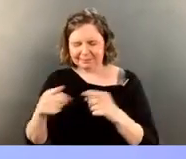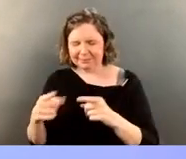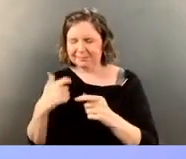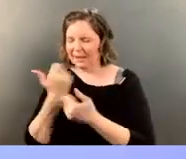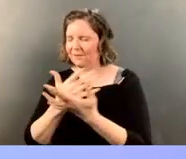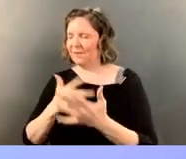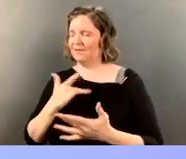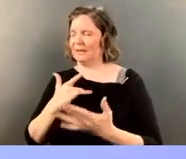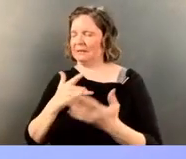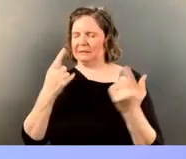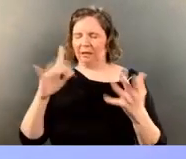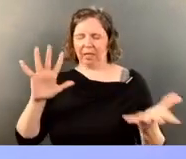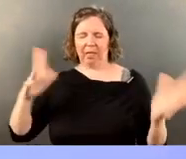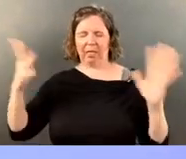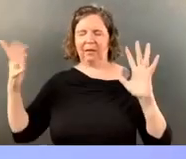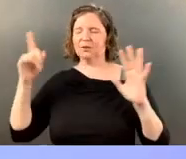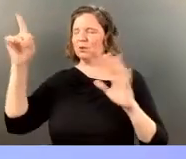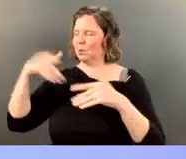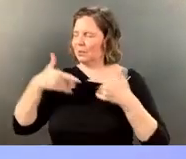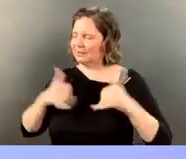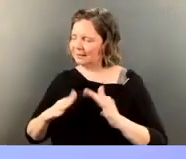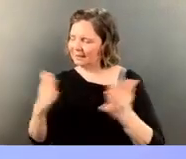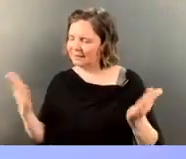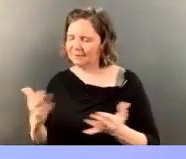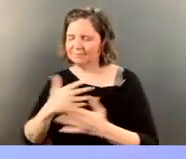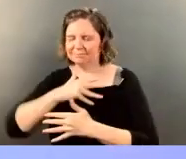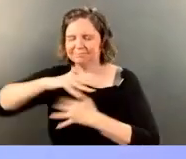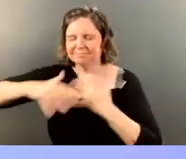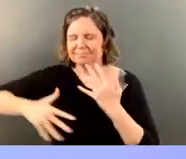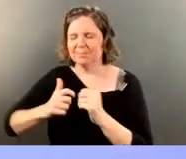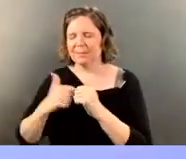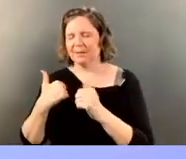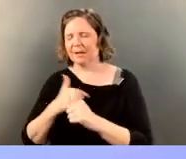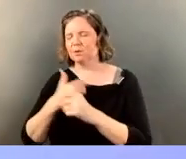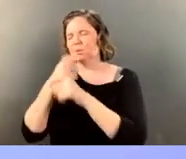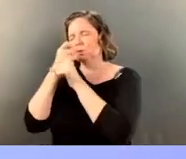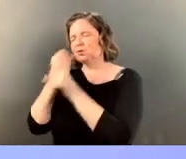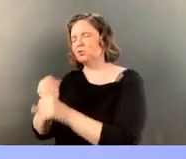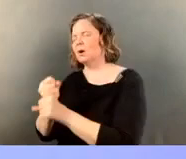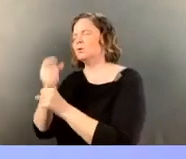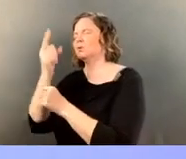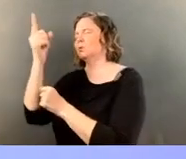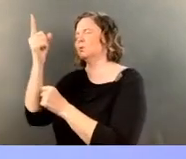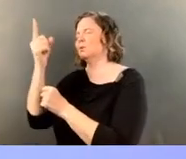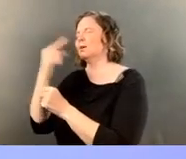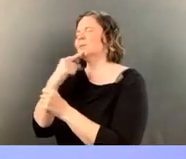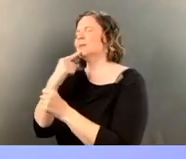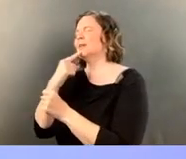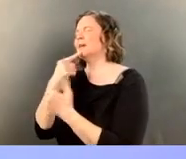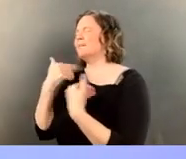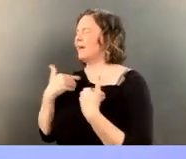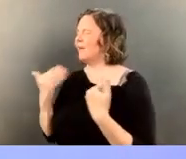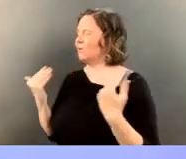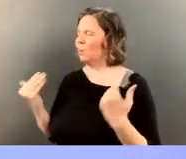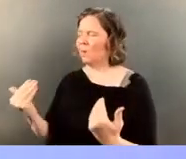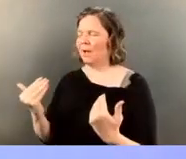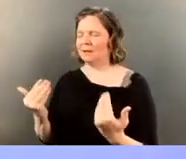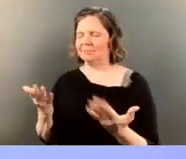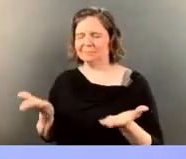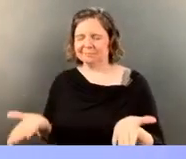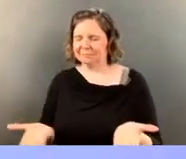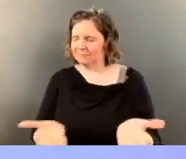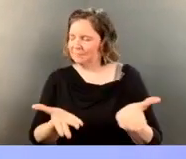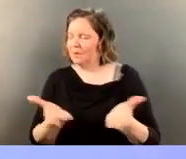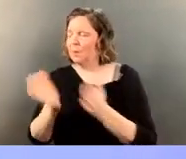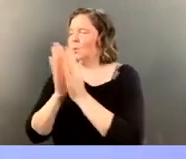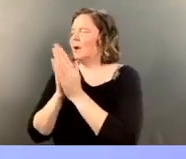that feels like it's going wrong, Jesus, you are present. You are still on the throne, so we trust you. And we say, have your way in this, Lord. And we ask that you just